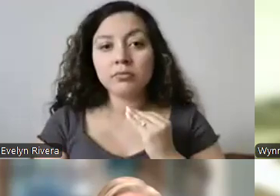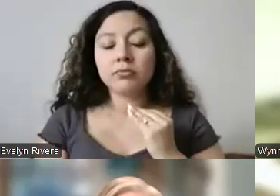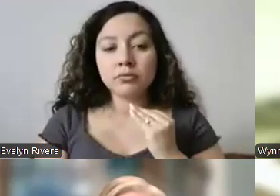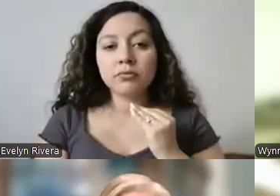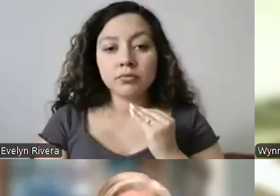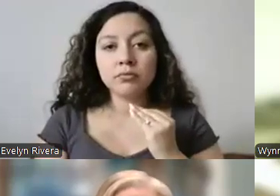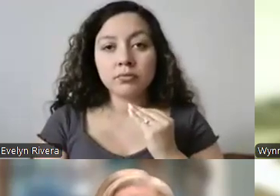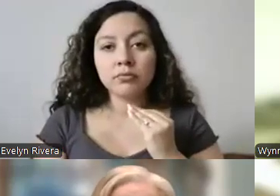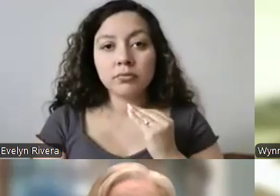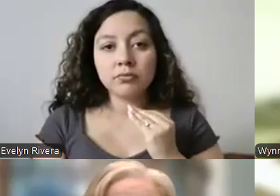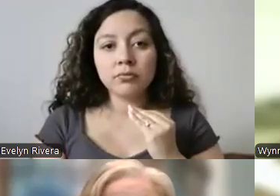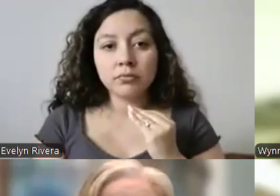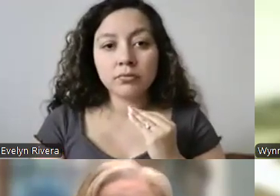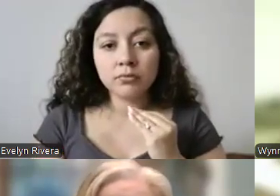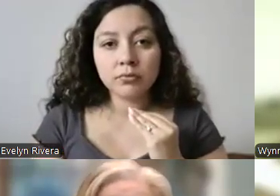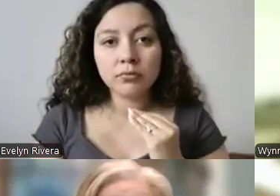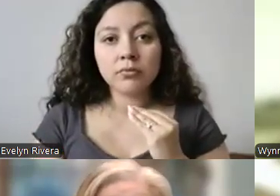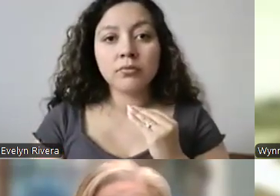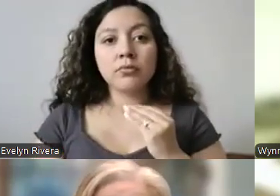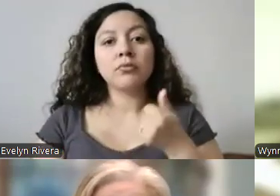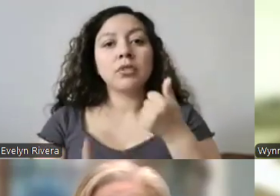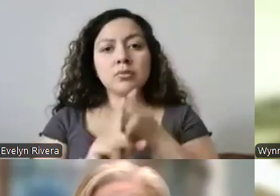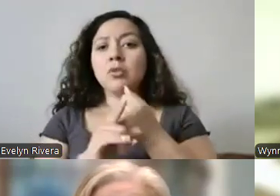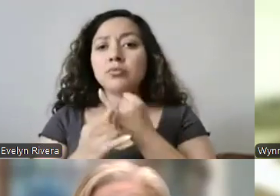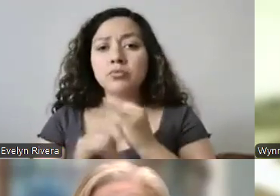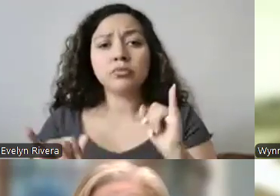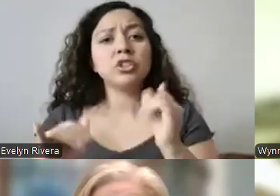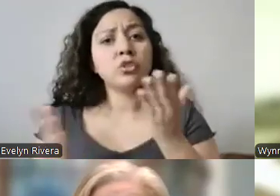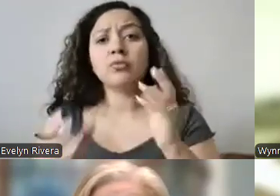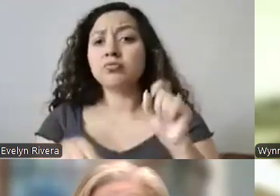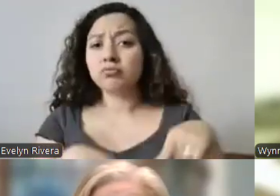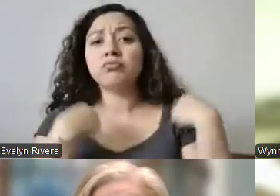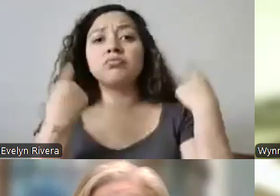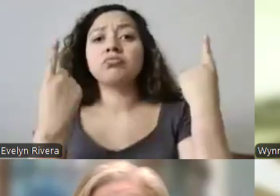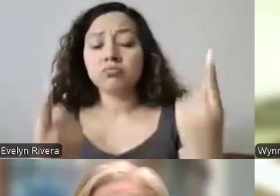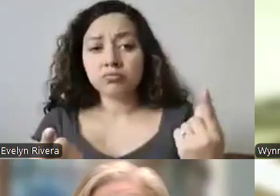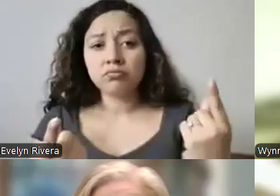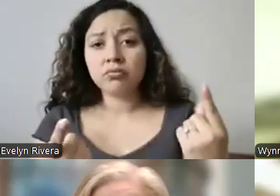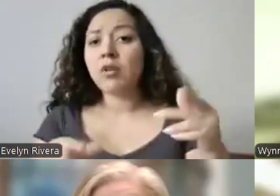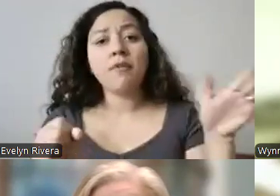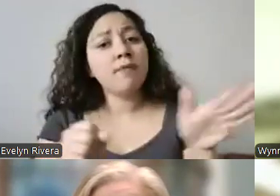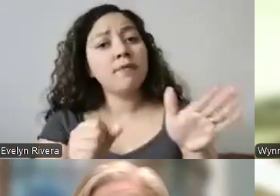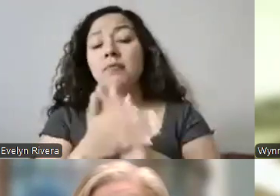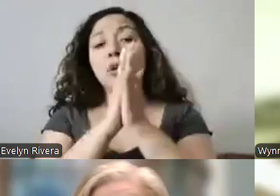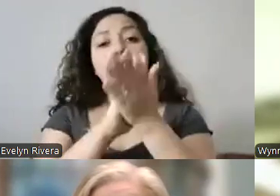who had been independent all his life, and all of a sudden he was totally dependent on,